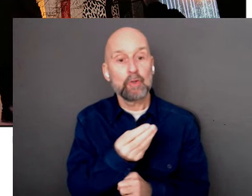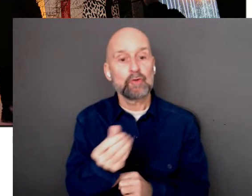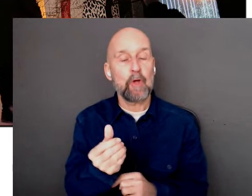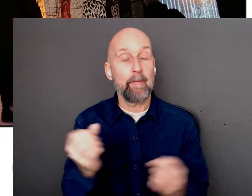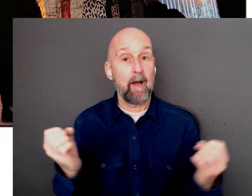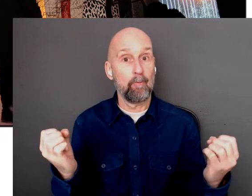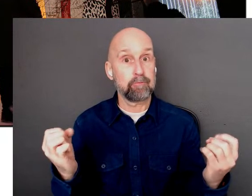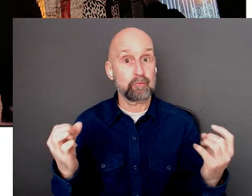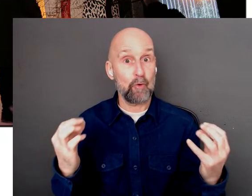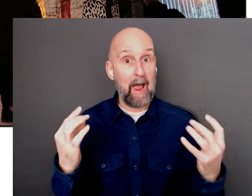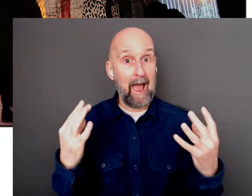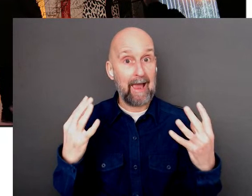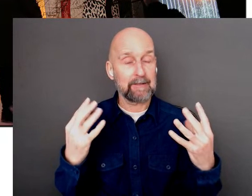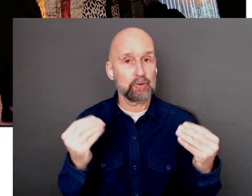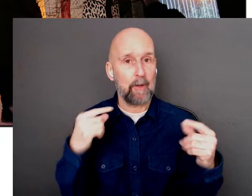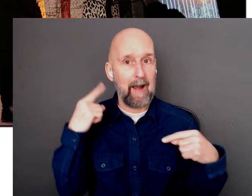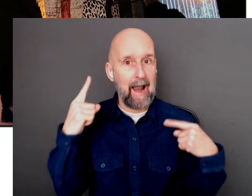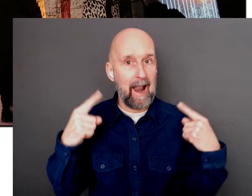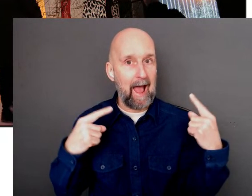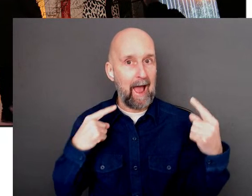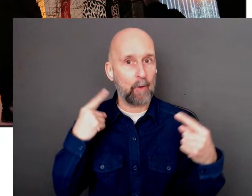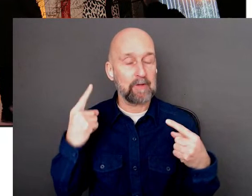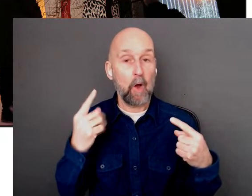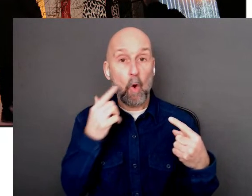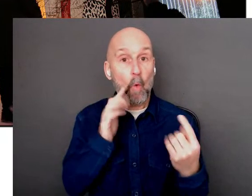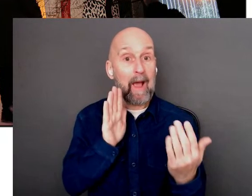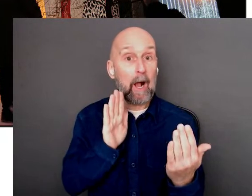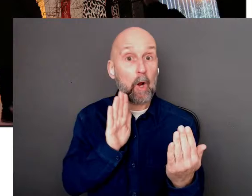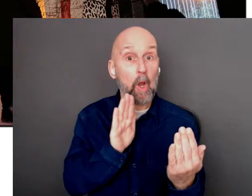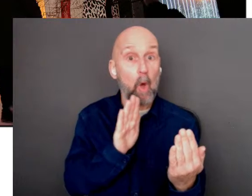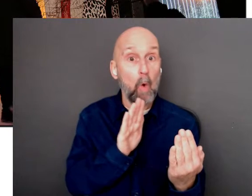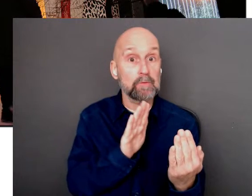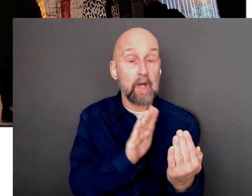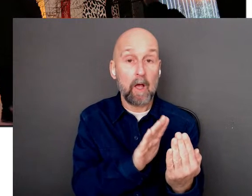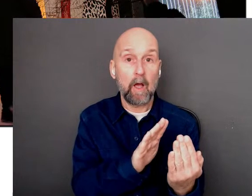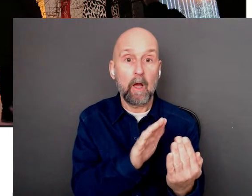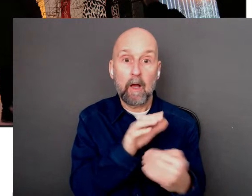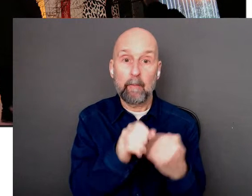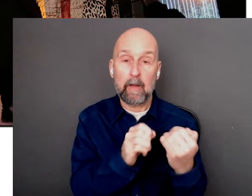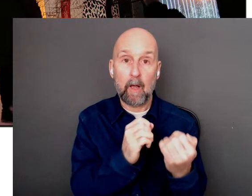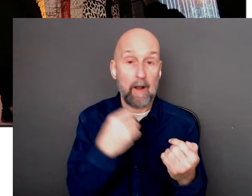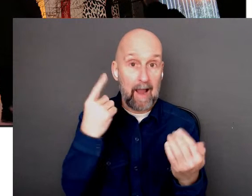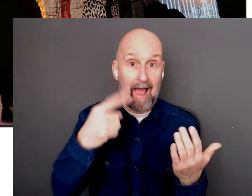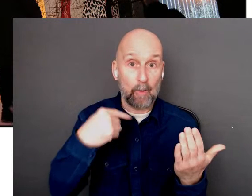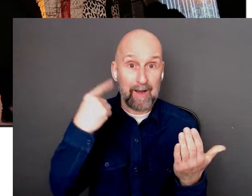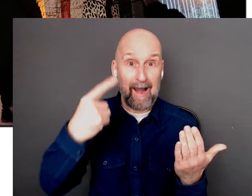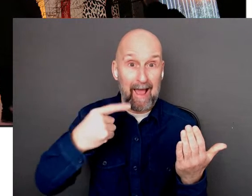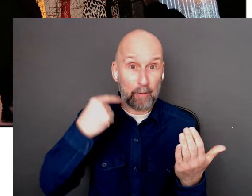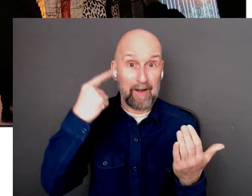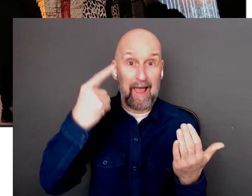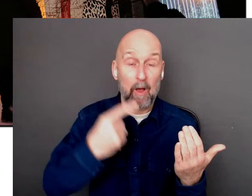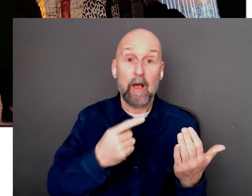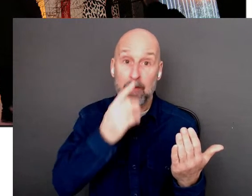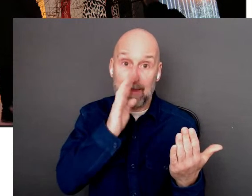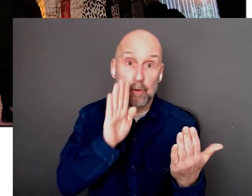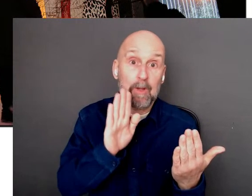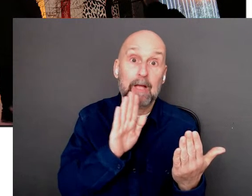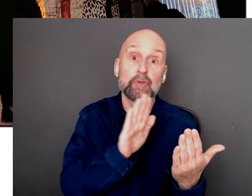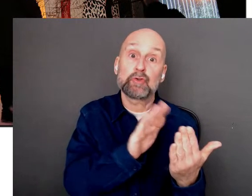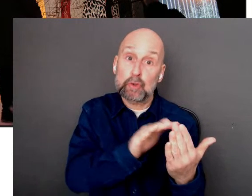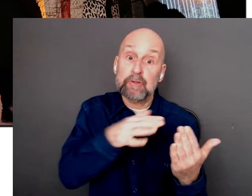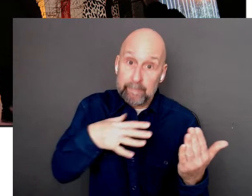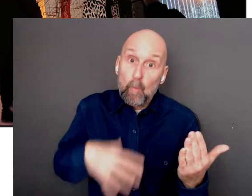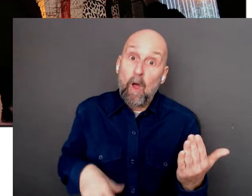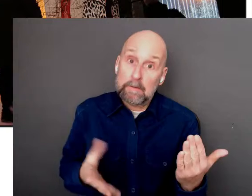bit louder. So, and the closer you get, the truer this gets, up until you can touch the monolith if you want. But we